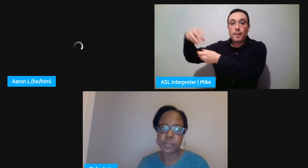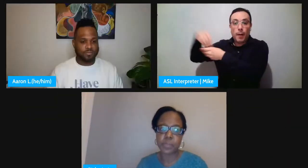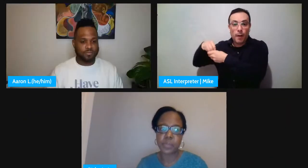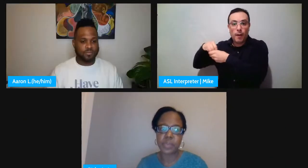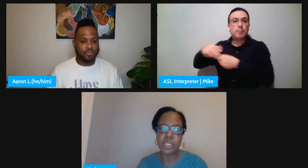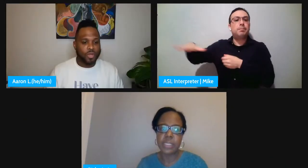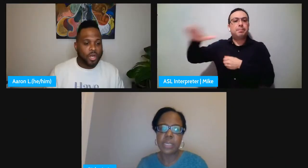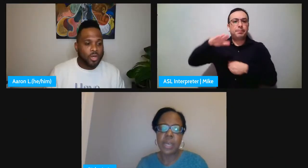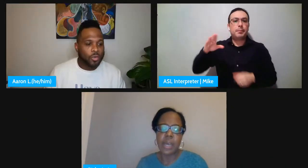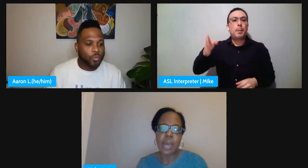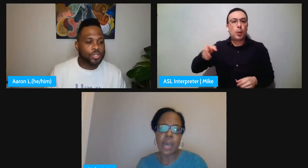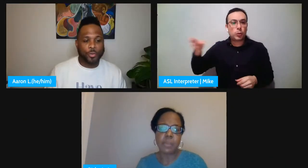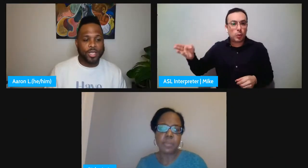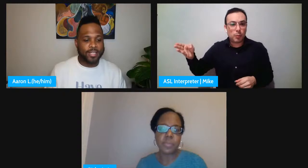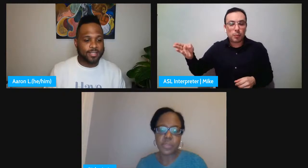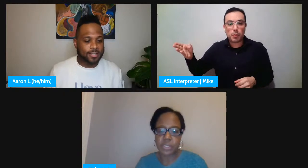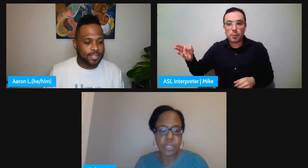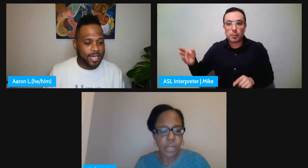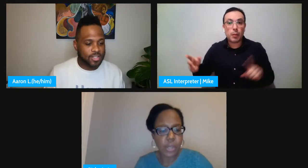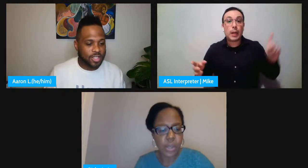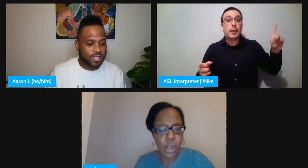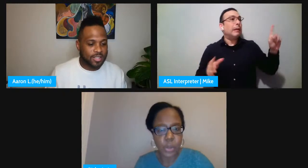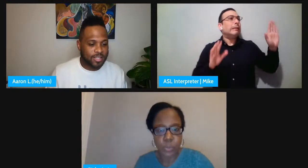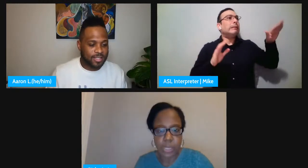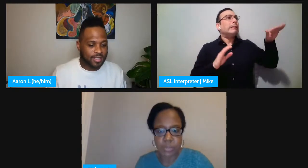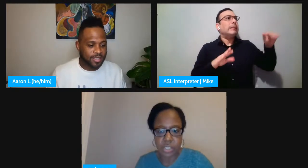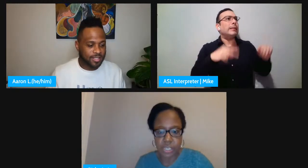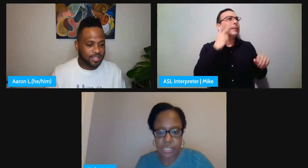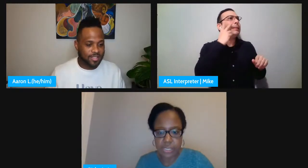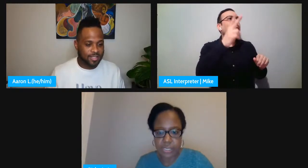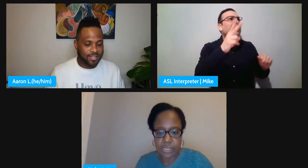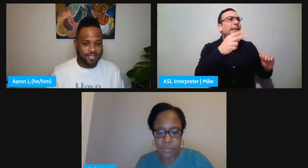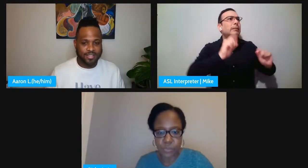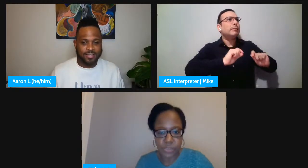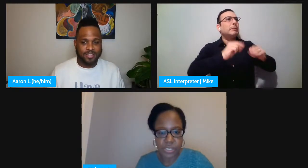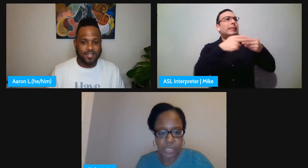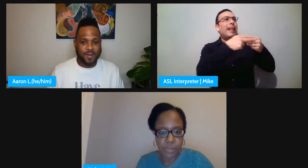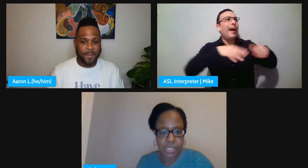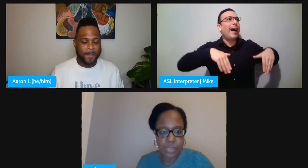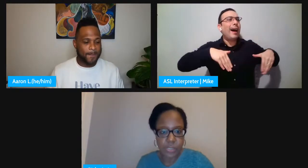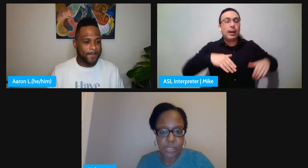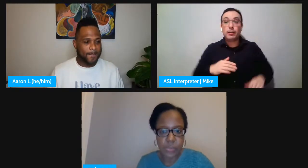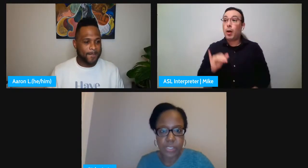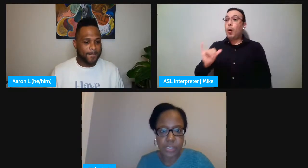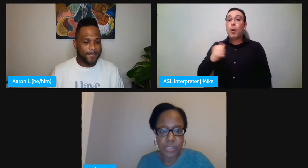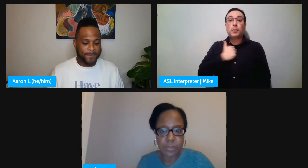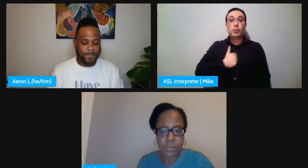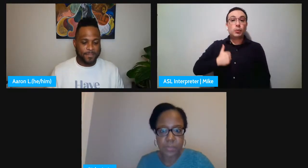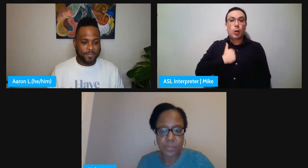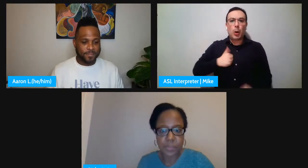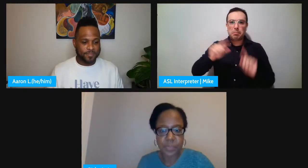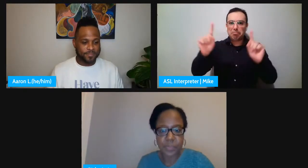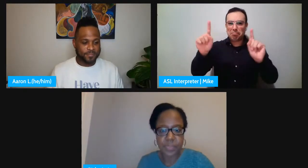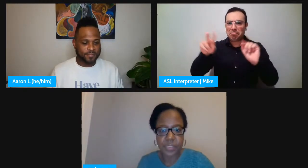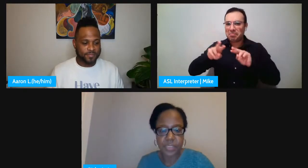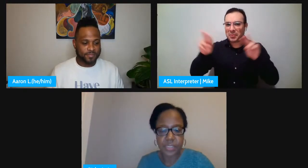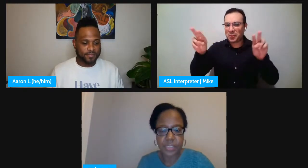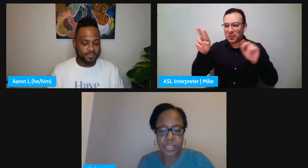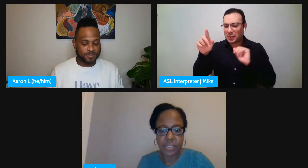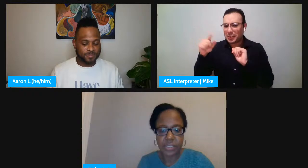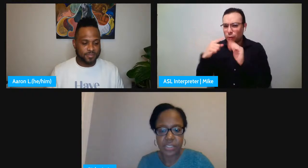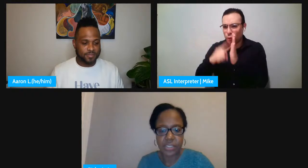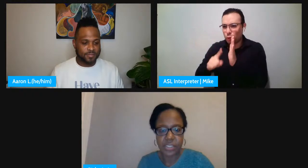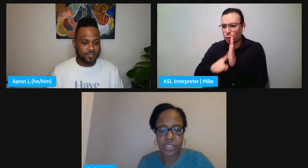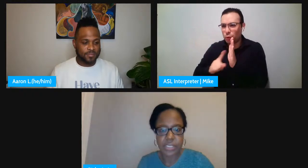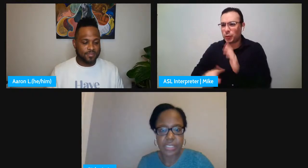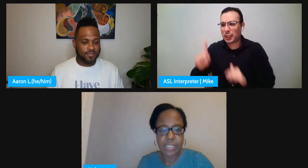level. Risha, we can't see the slides yet. Oh, I'm sorry. Let me see what's going on.